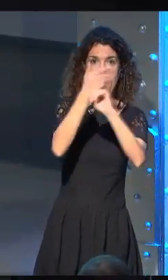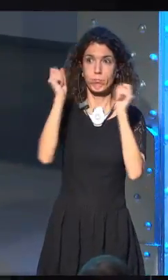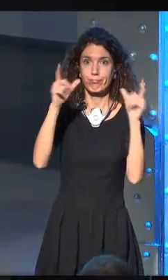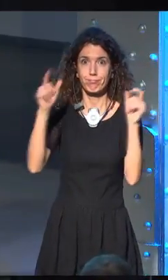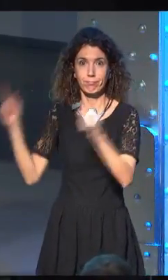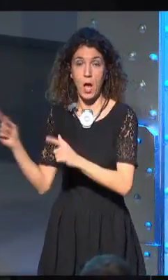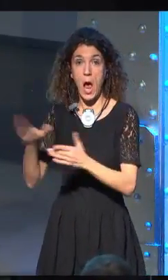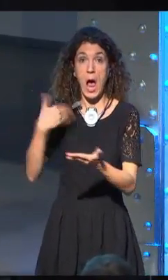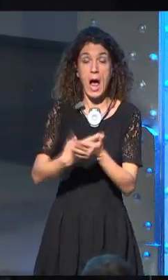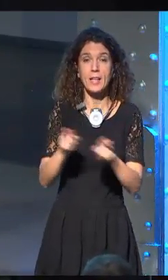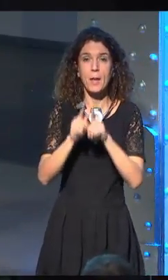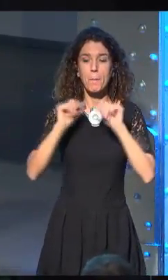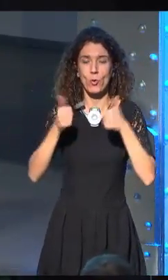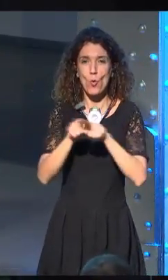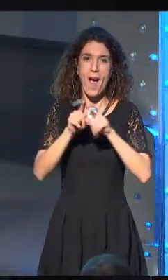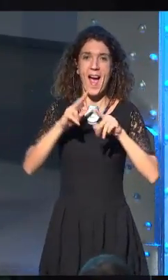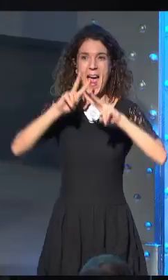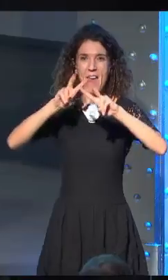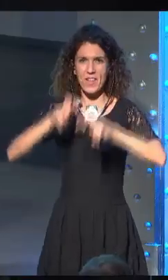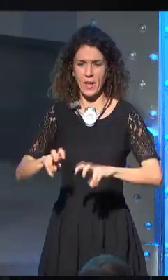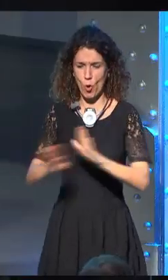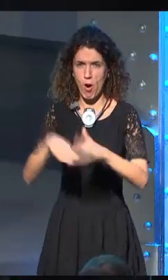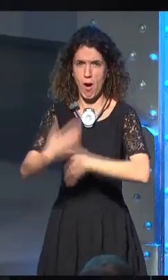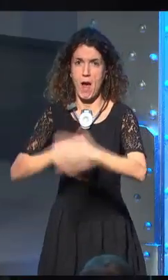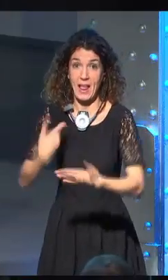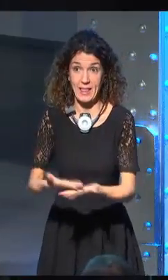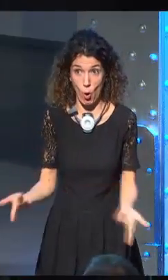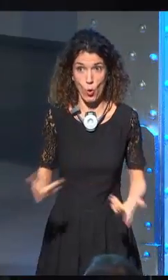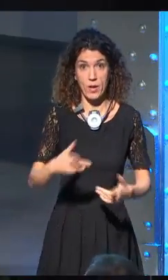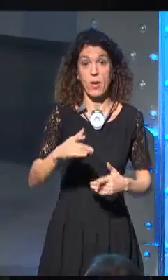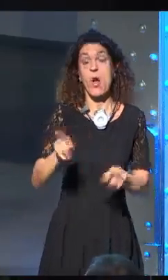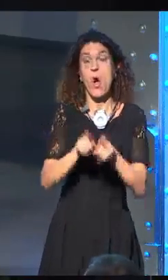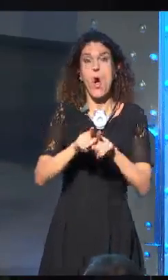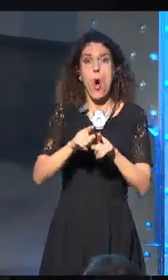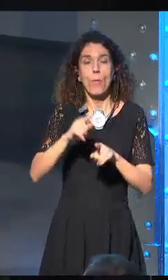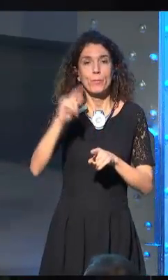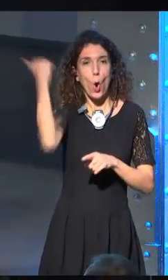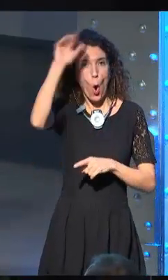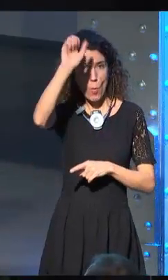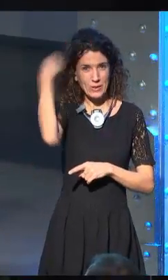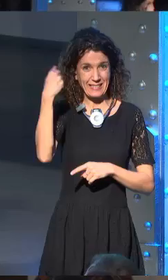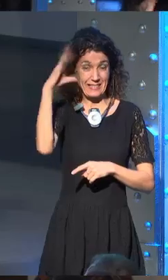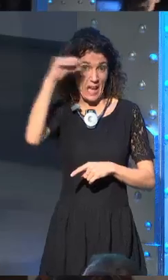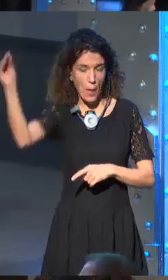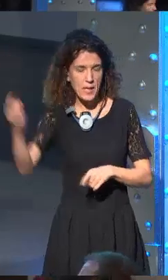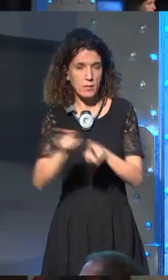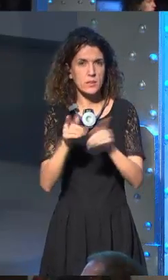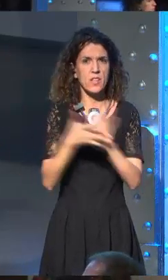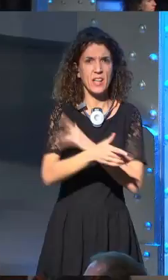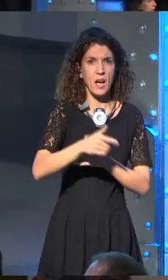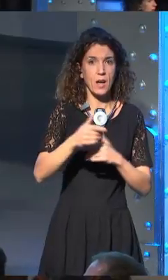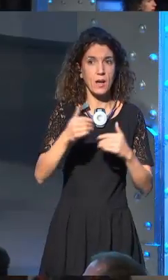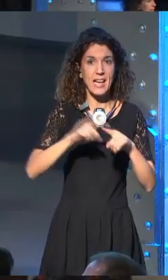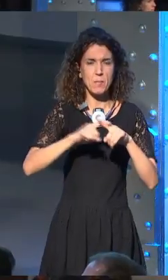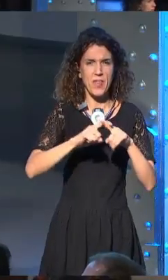discovered new continents, and they opened up new paths of research. Homo sapiens is by